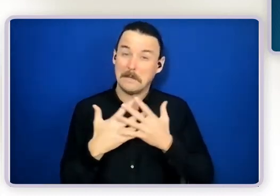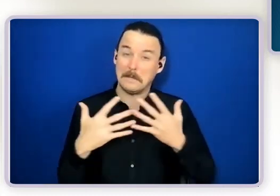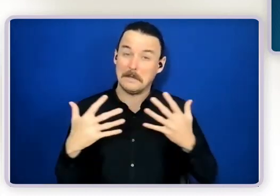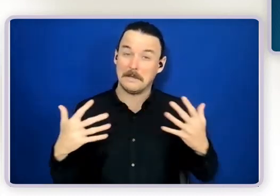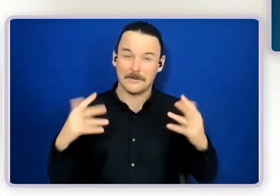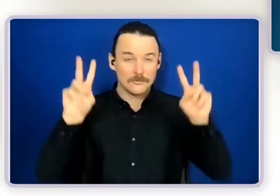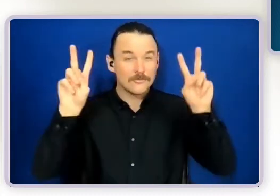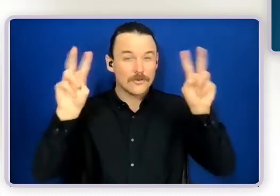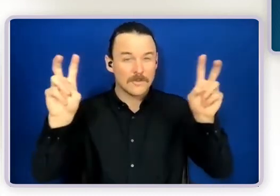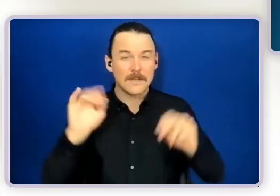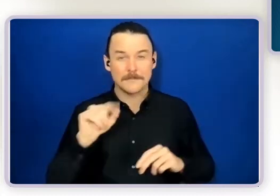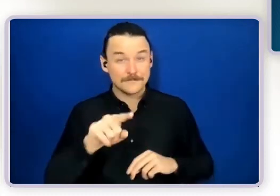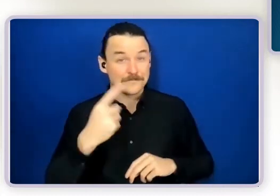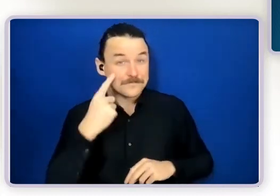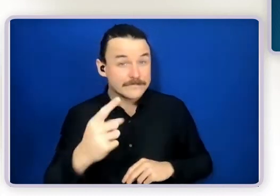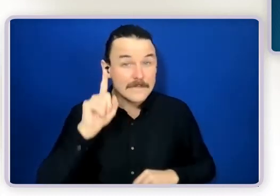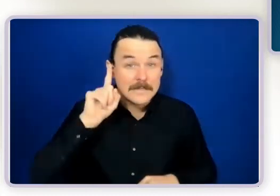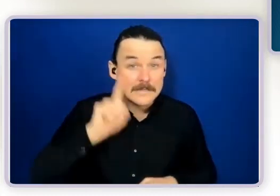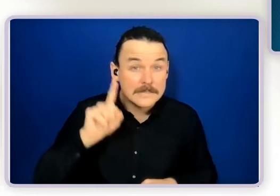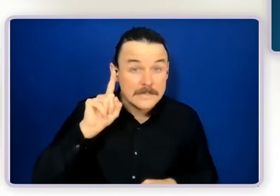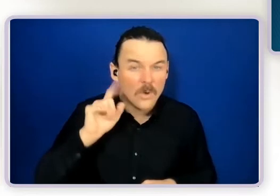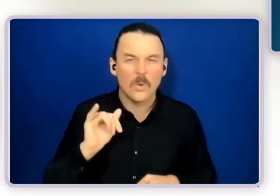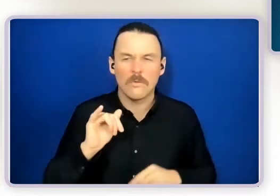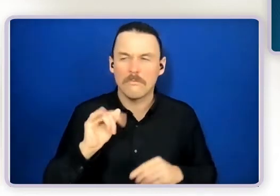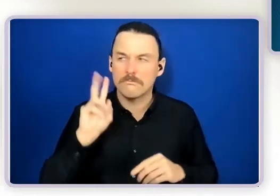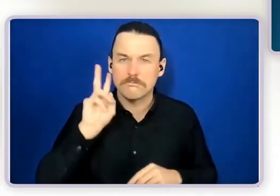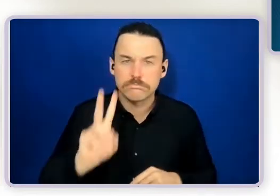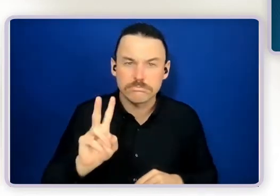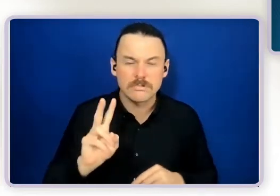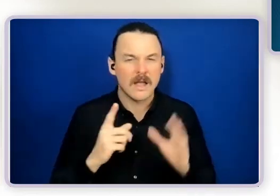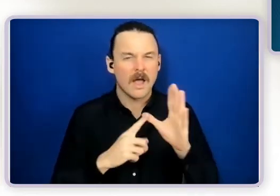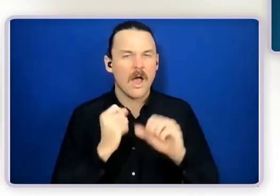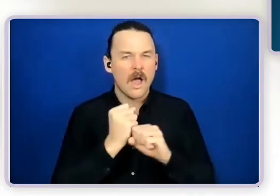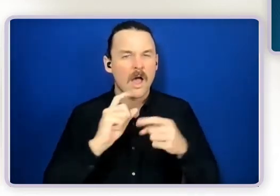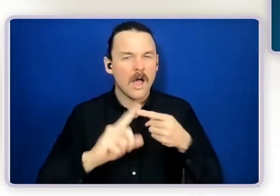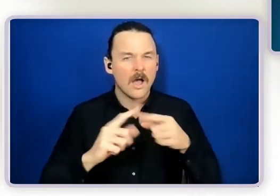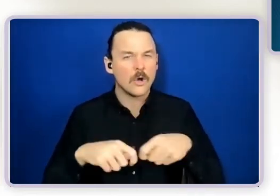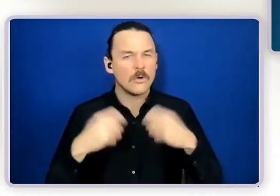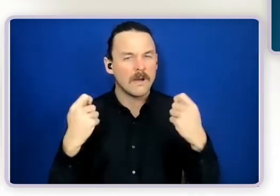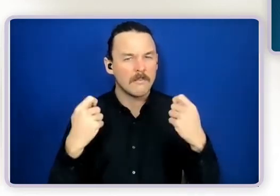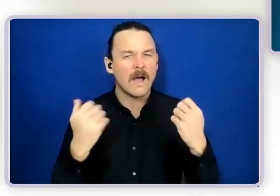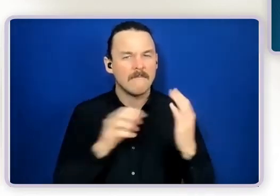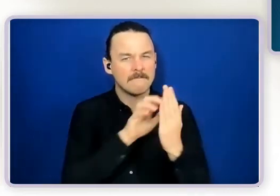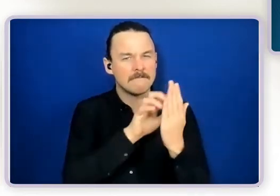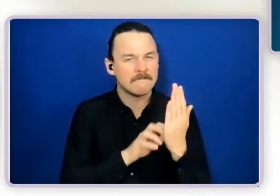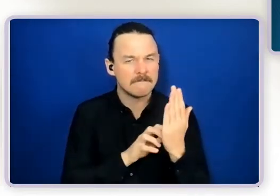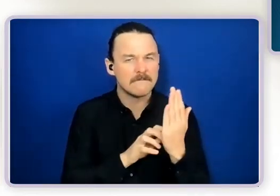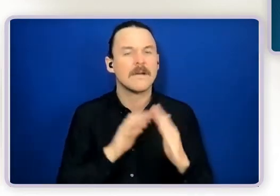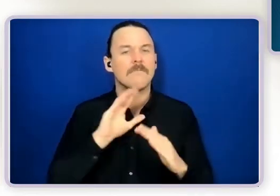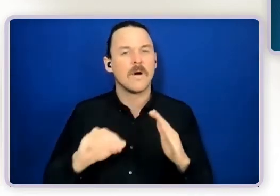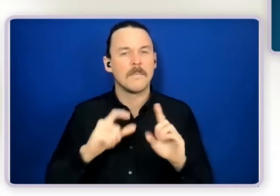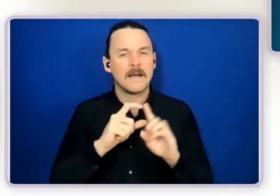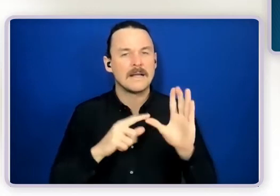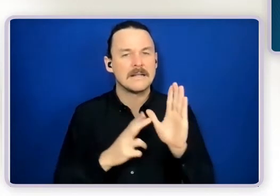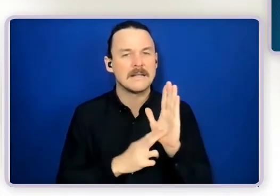day before, there was an article in The Age with Daniel Andrews reacting to the final